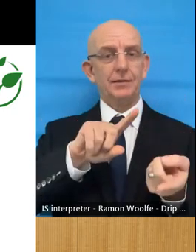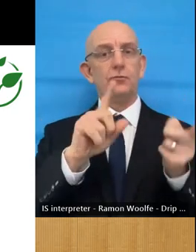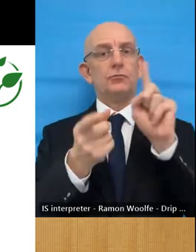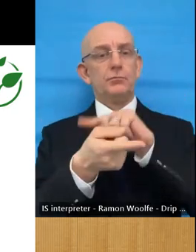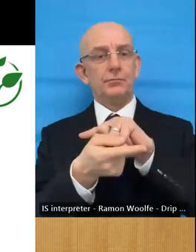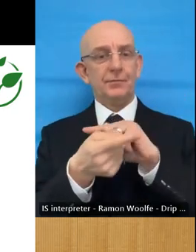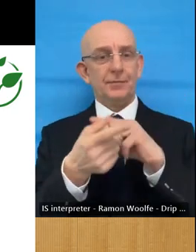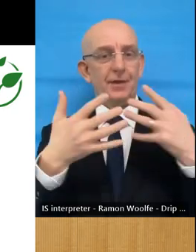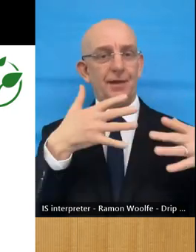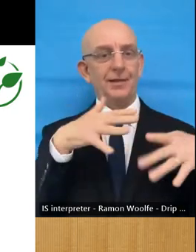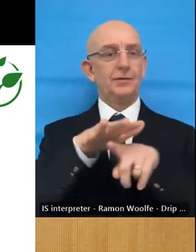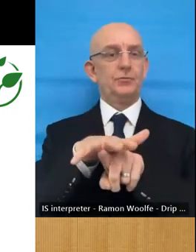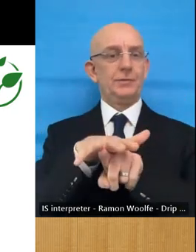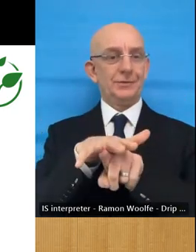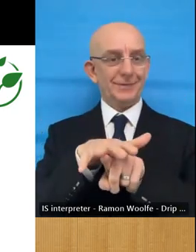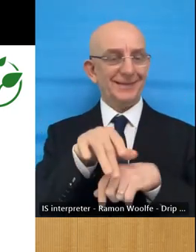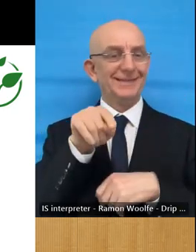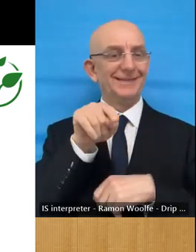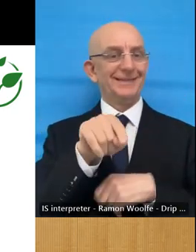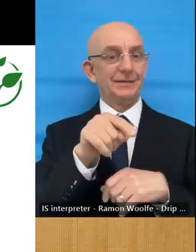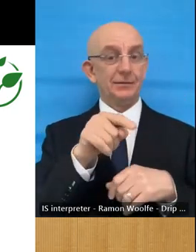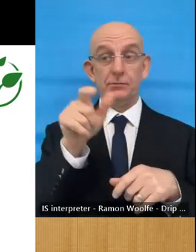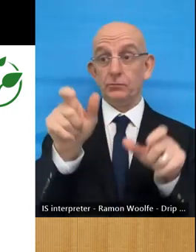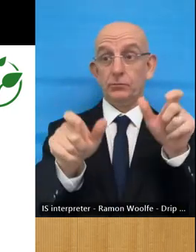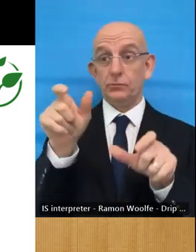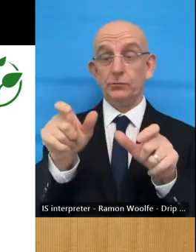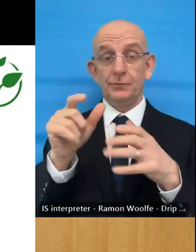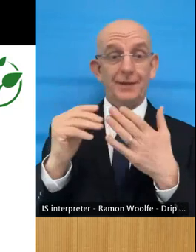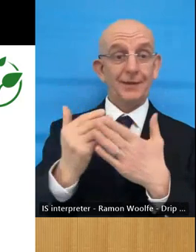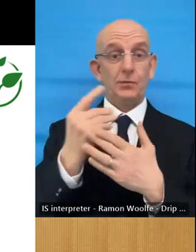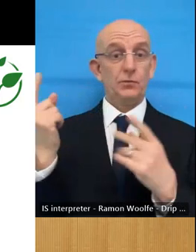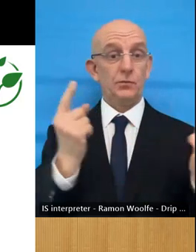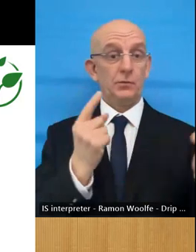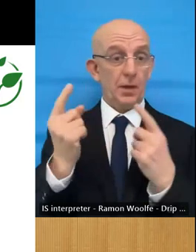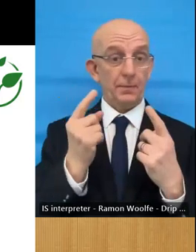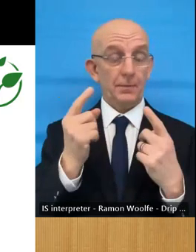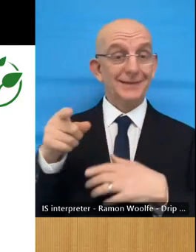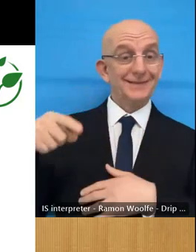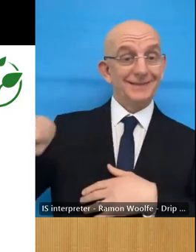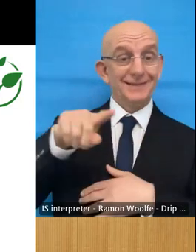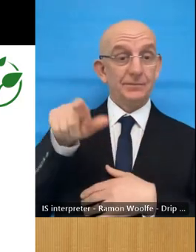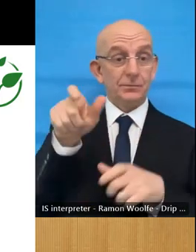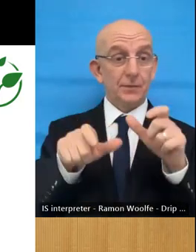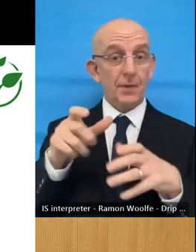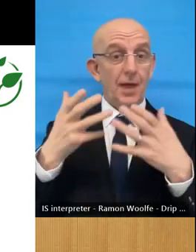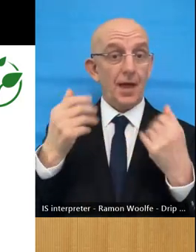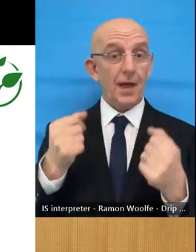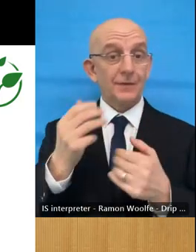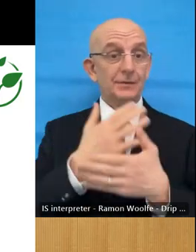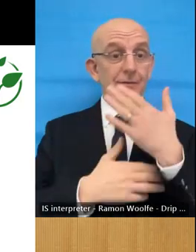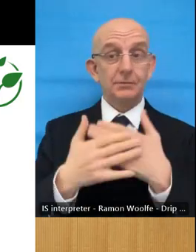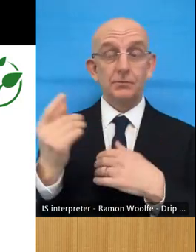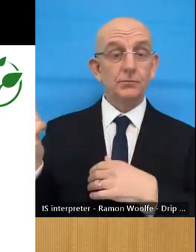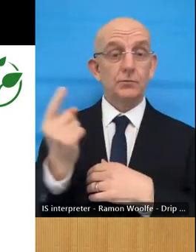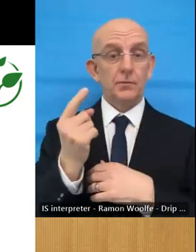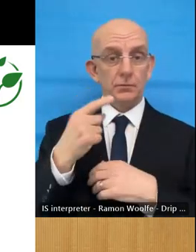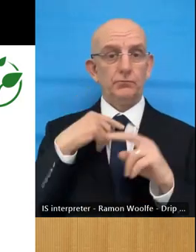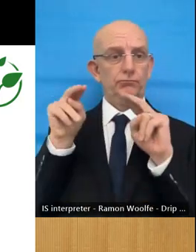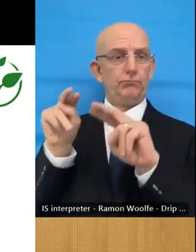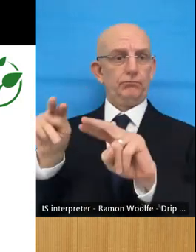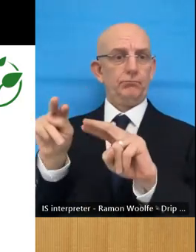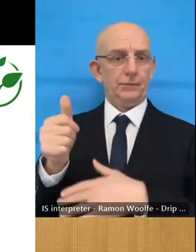our starting point is the needs for our students with disabilities. We provide our students with disabilities with the necessary